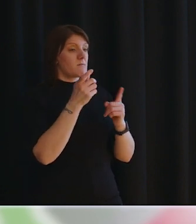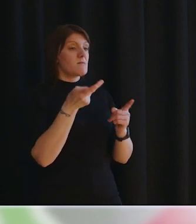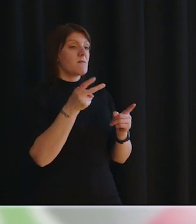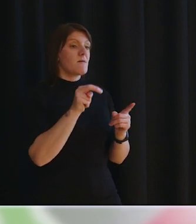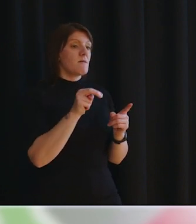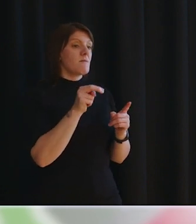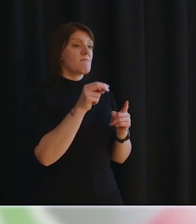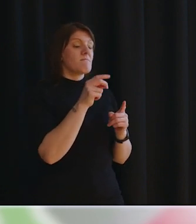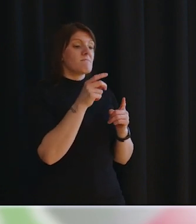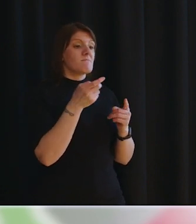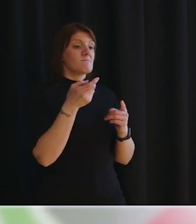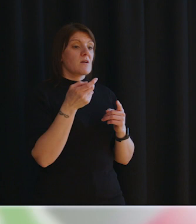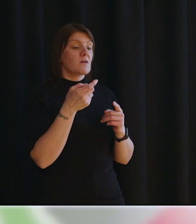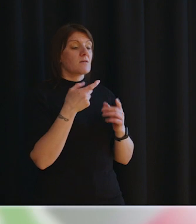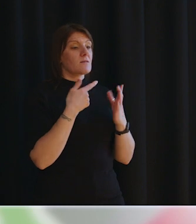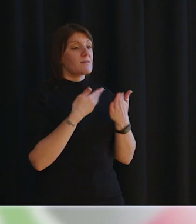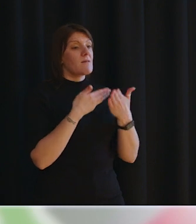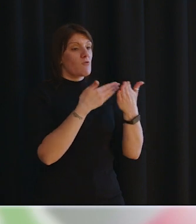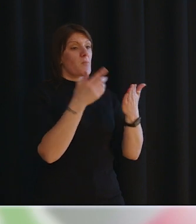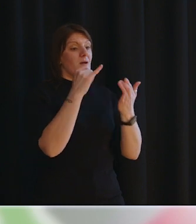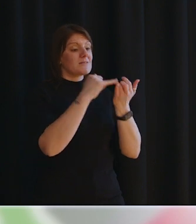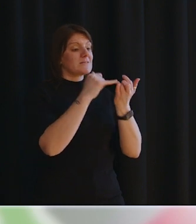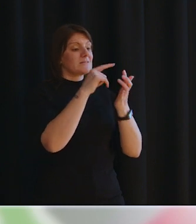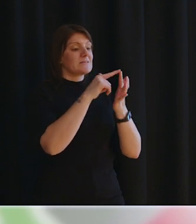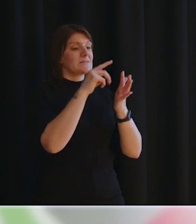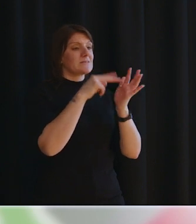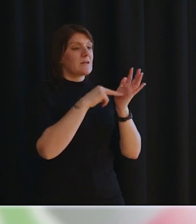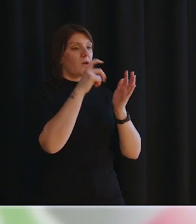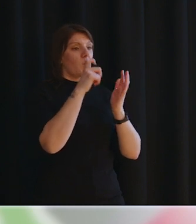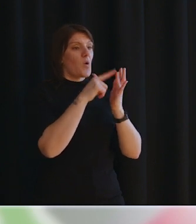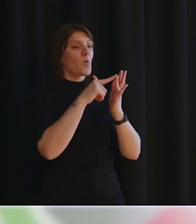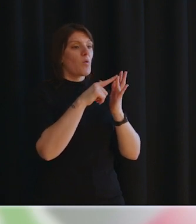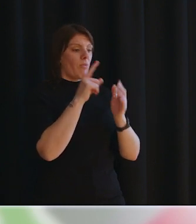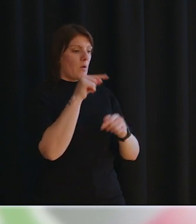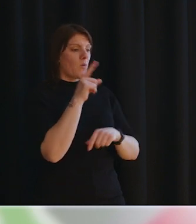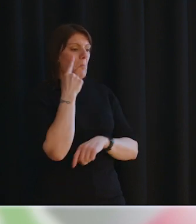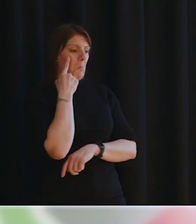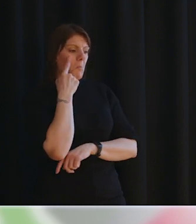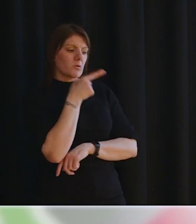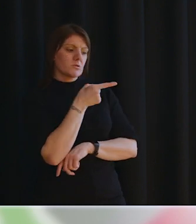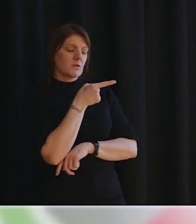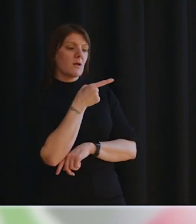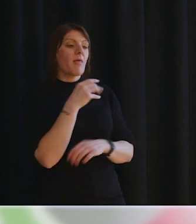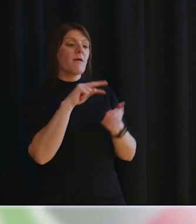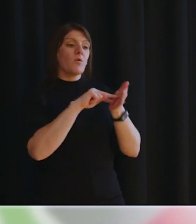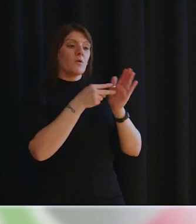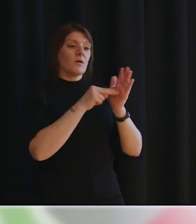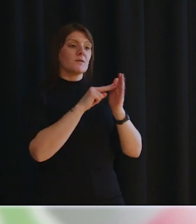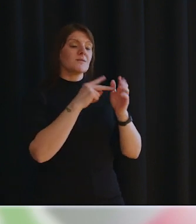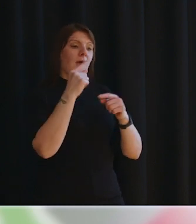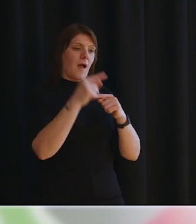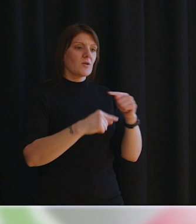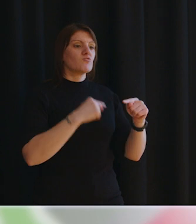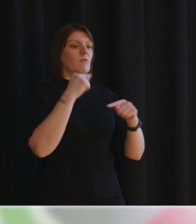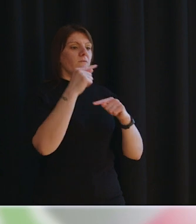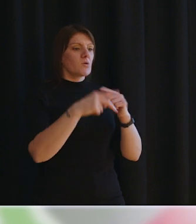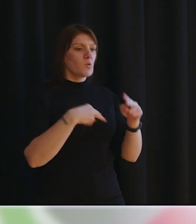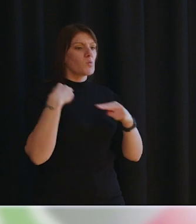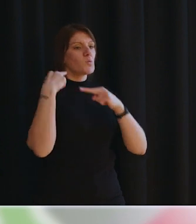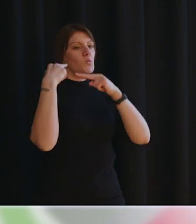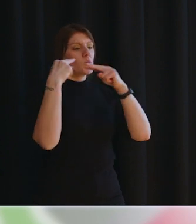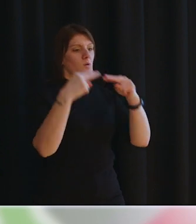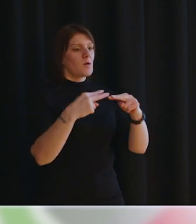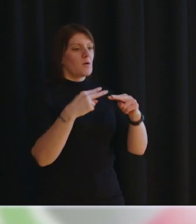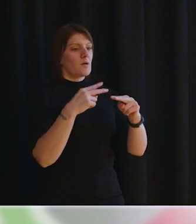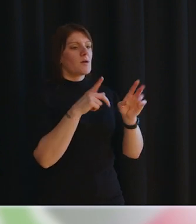usually completed by SENCo and put into place, that SENCo will monitor it and then will organise an annual review. So yearly, the professionals will